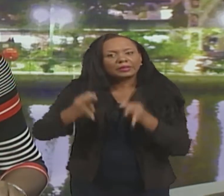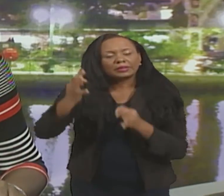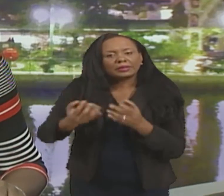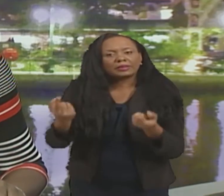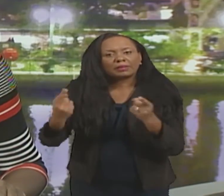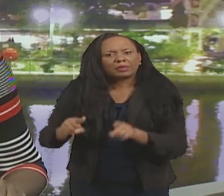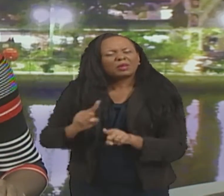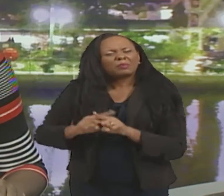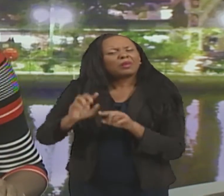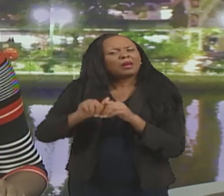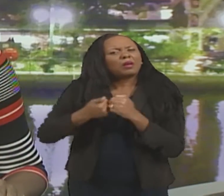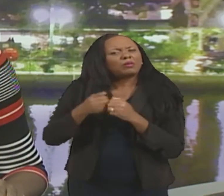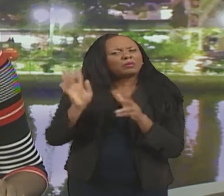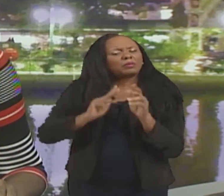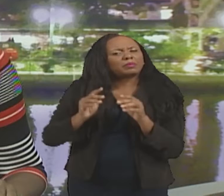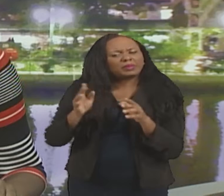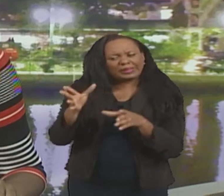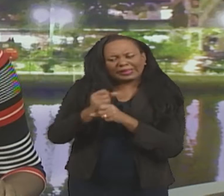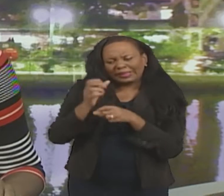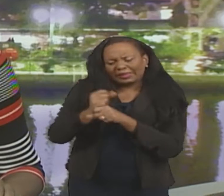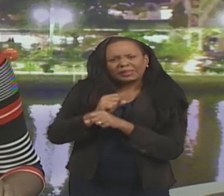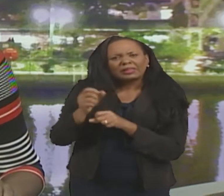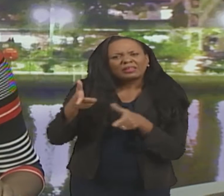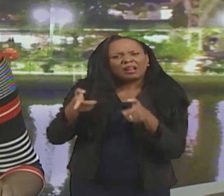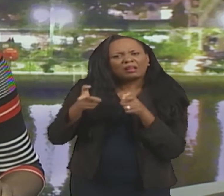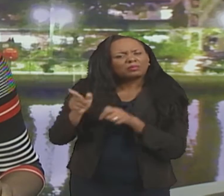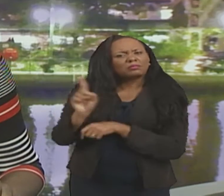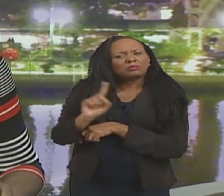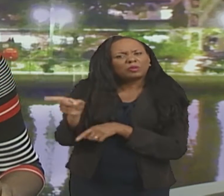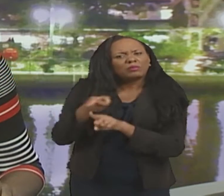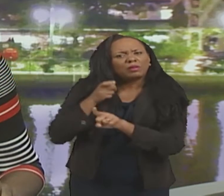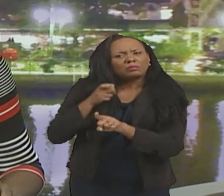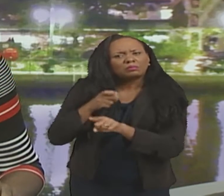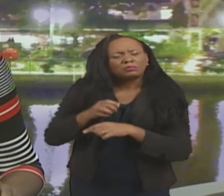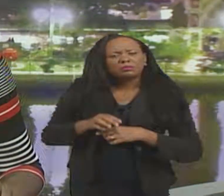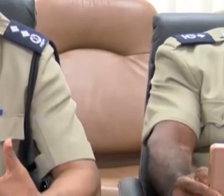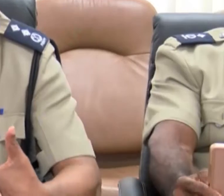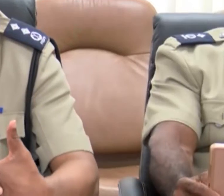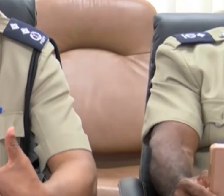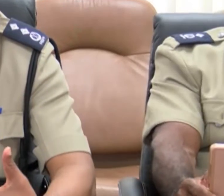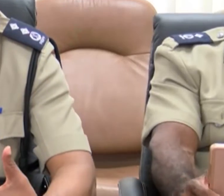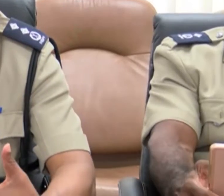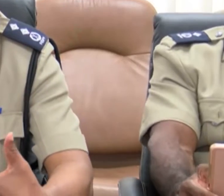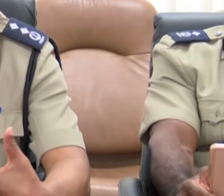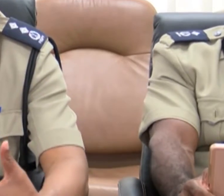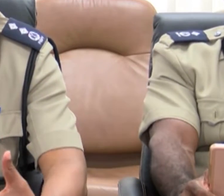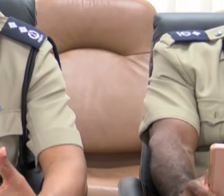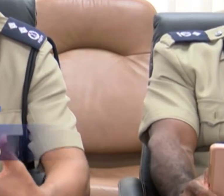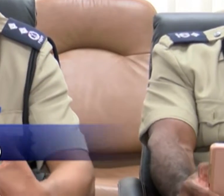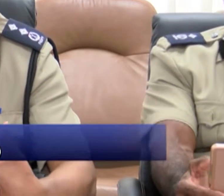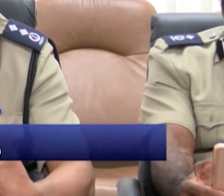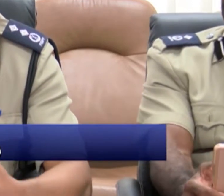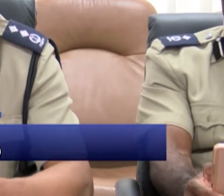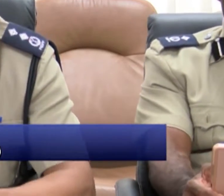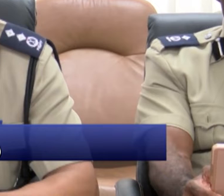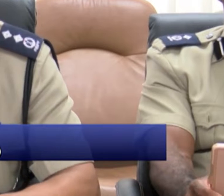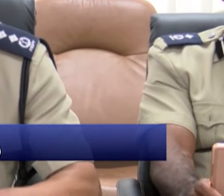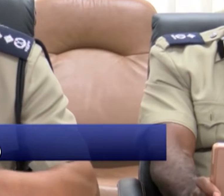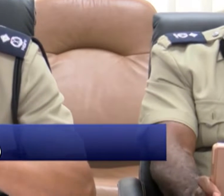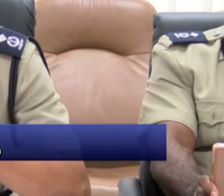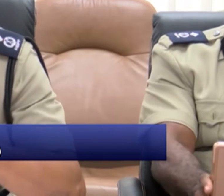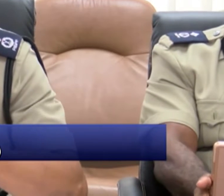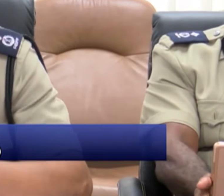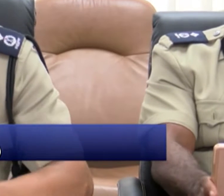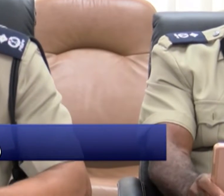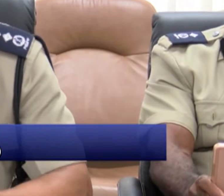the firearms in the first place. The fact that we are seeing 18-year-olds, 19-year-olds, 20-year-olds